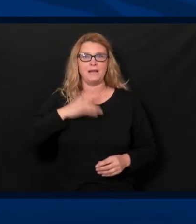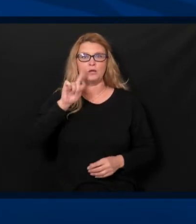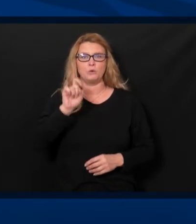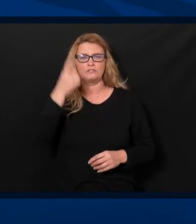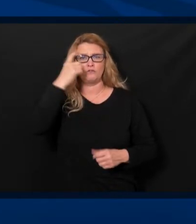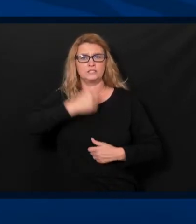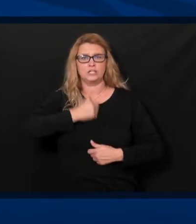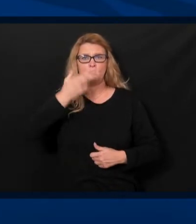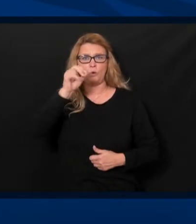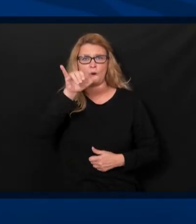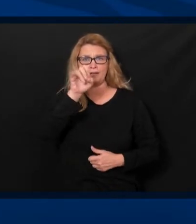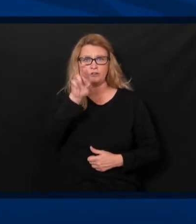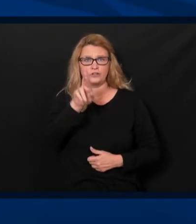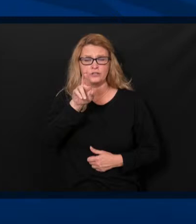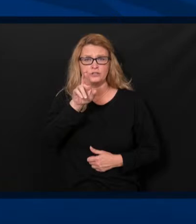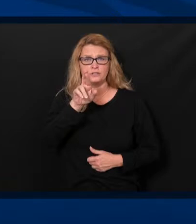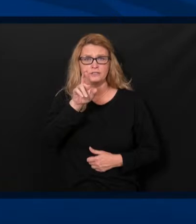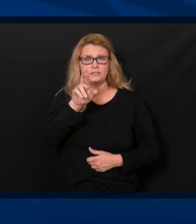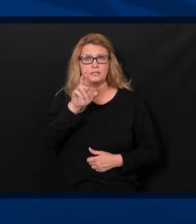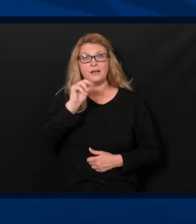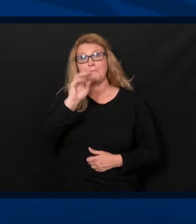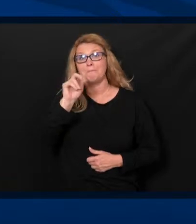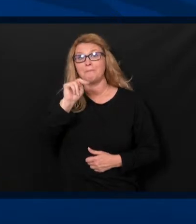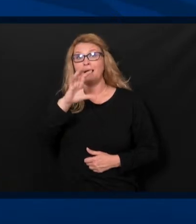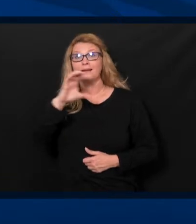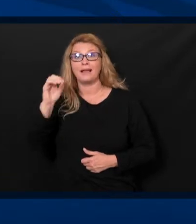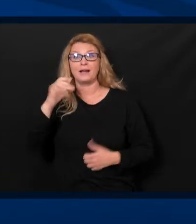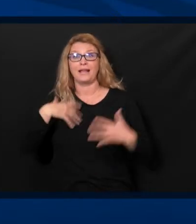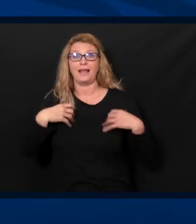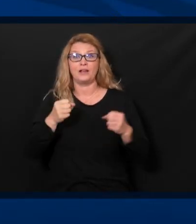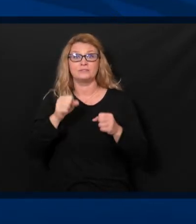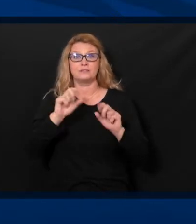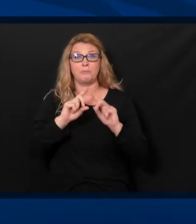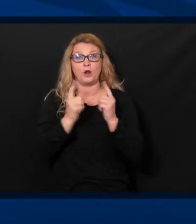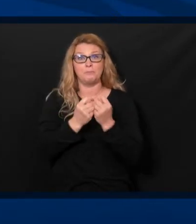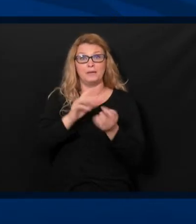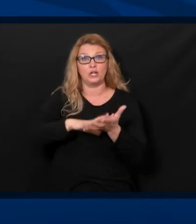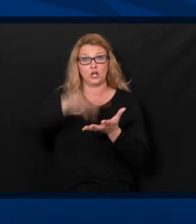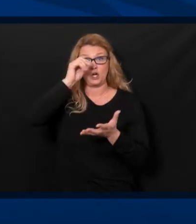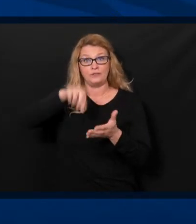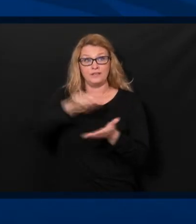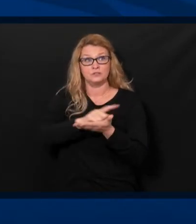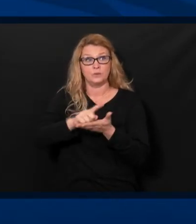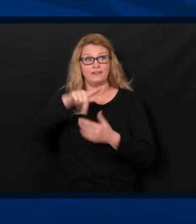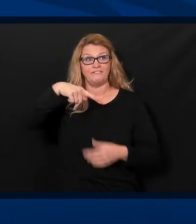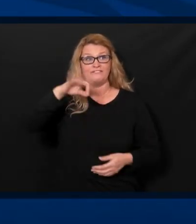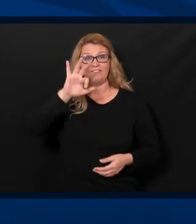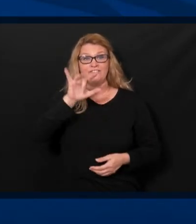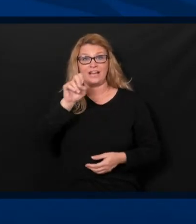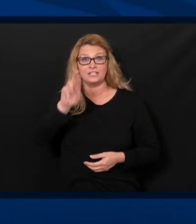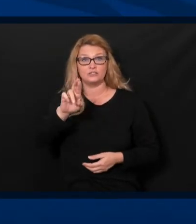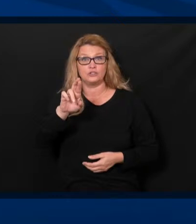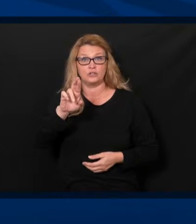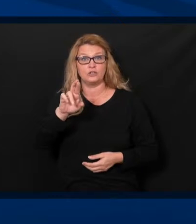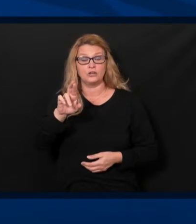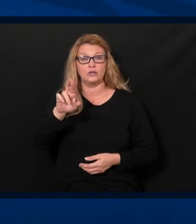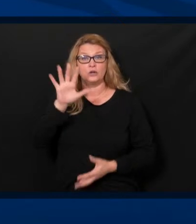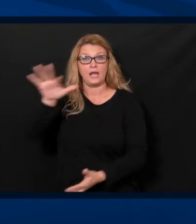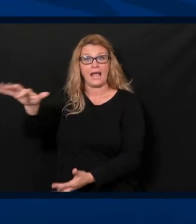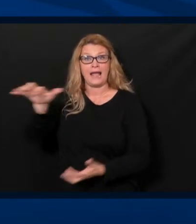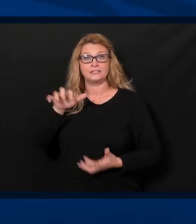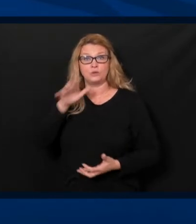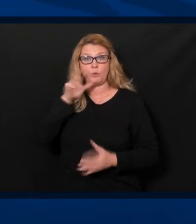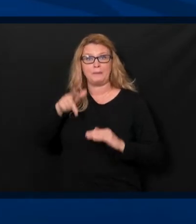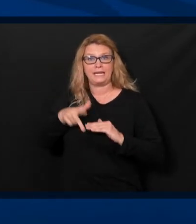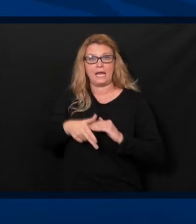Hoyer. The Montague County Health Department learned this week that it was going to get its Pfizer vaccine allocation cut back,